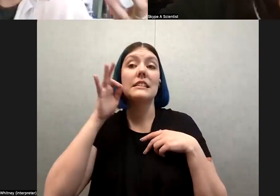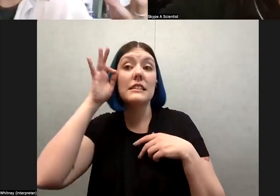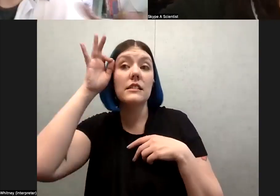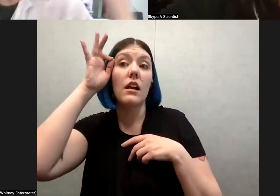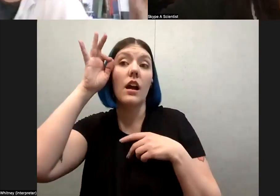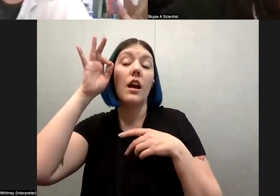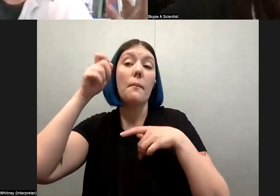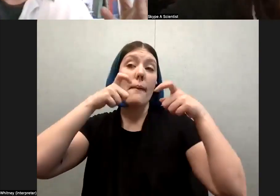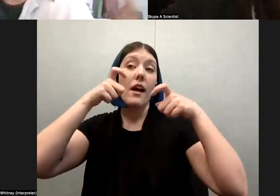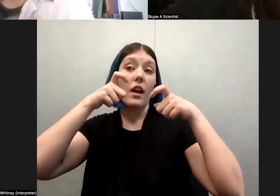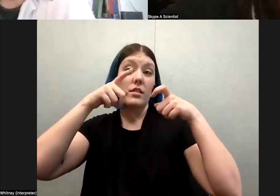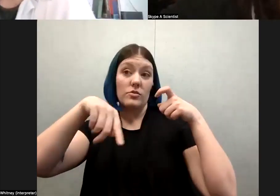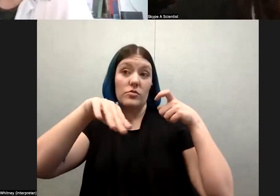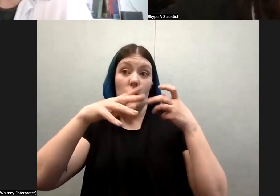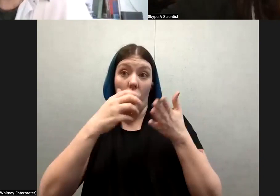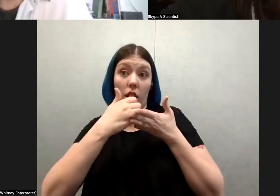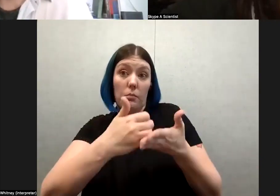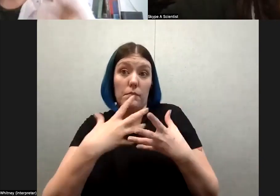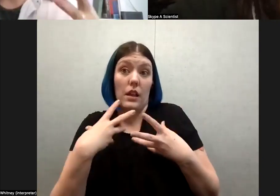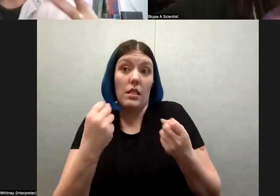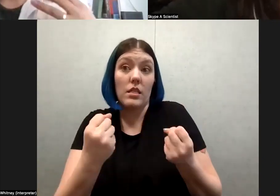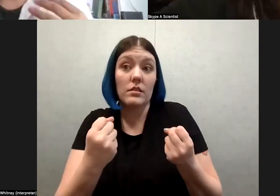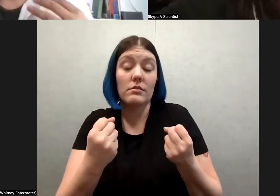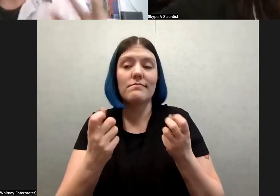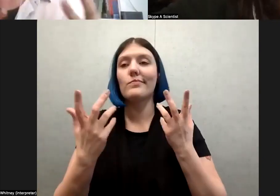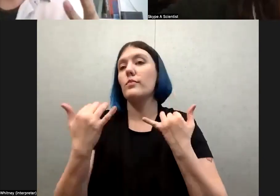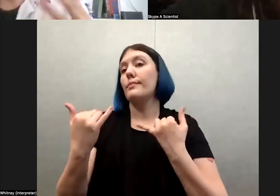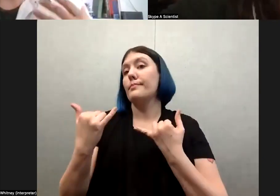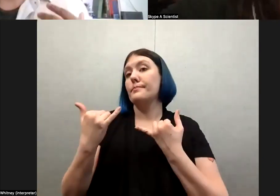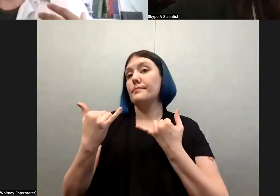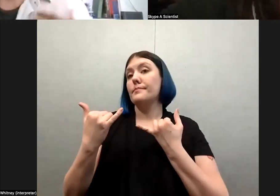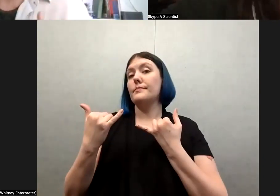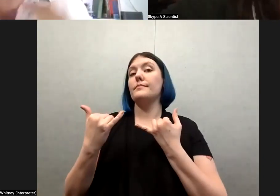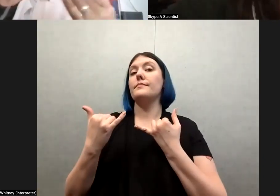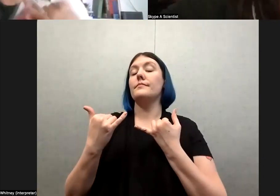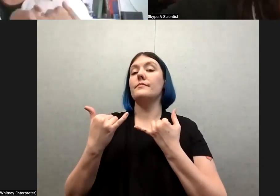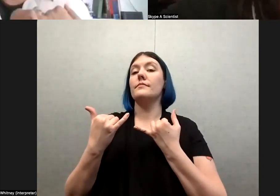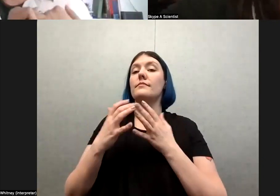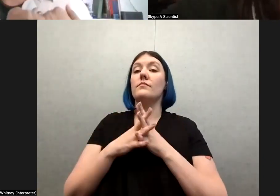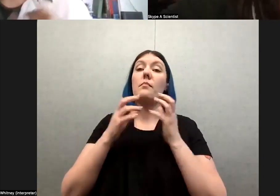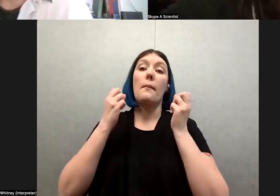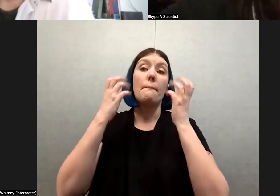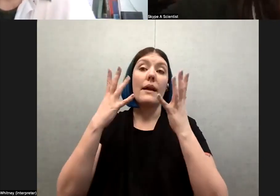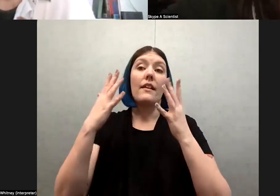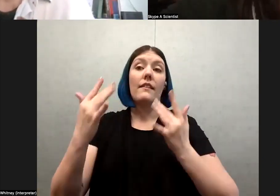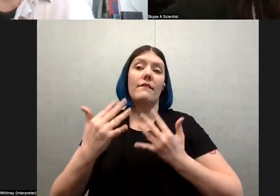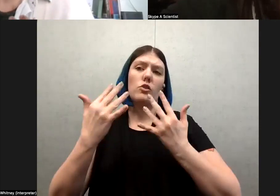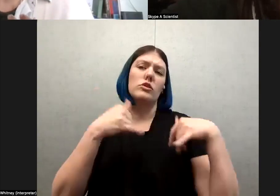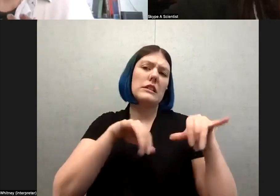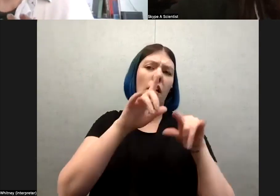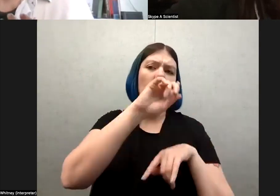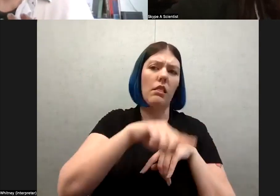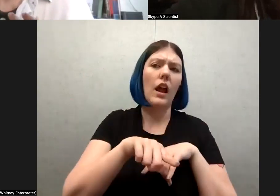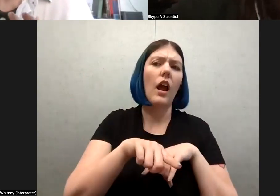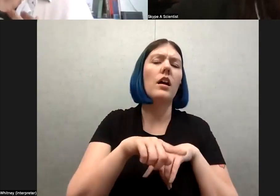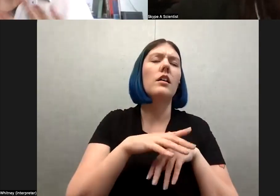the Everglades to keep it healthy. And right now, a lot of the fires in the Everglades, still lightning strikes. Some of them